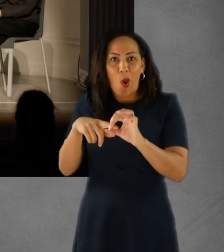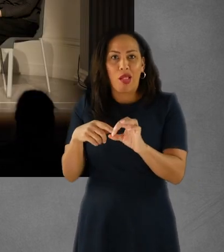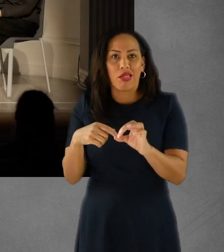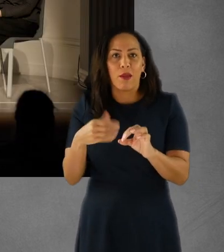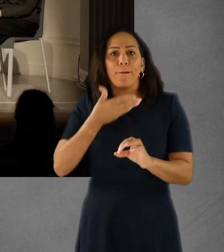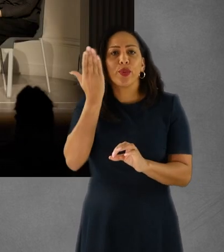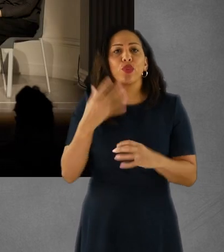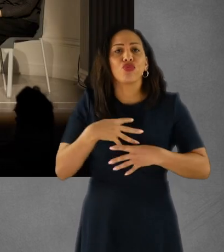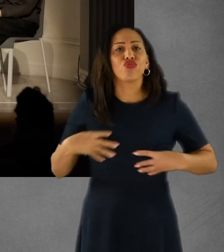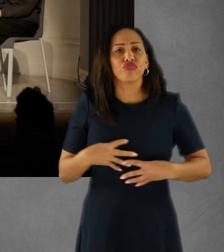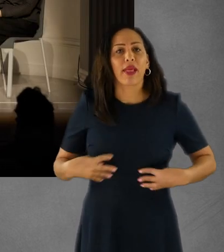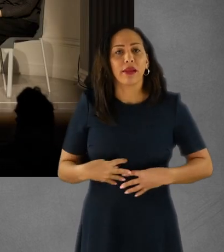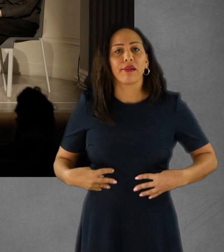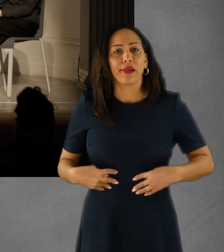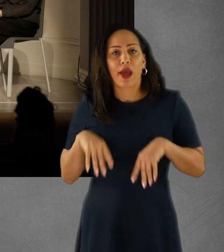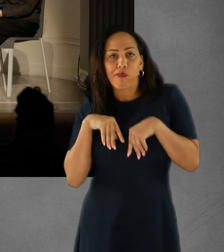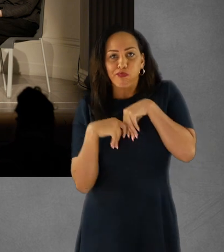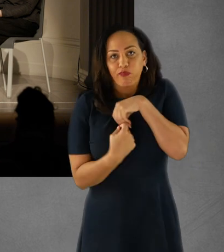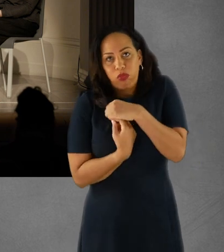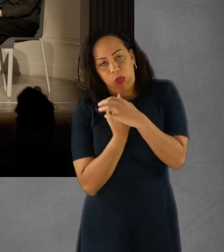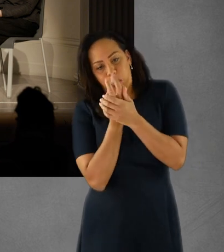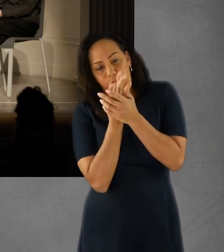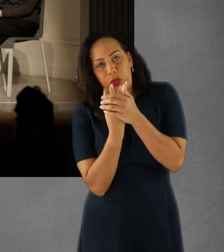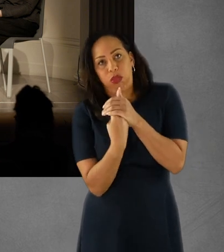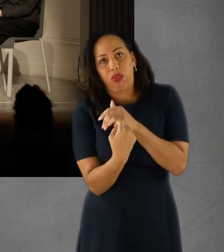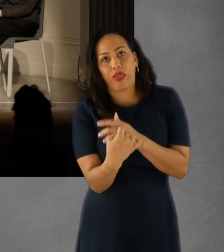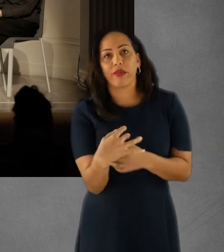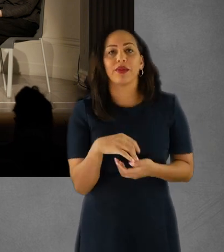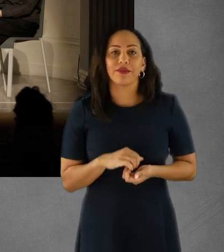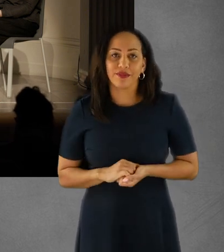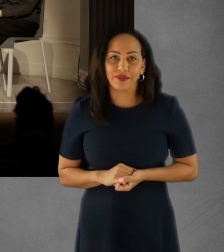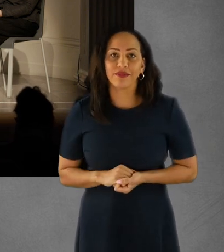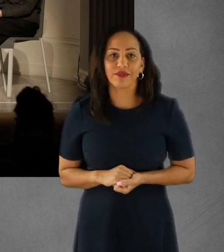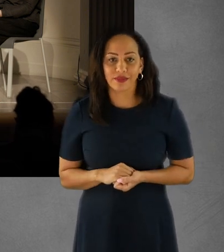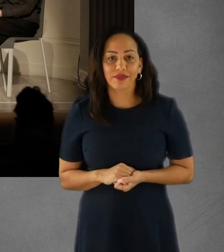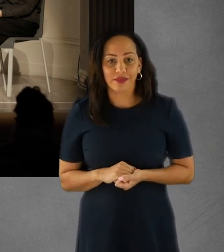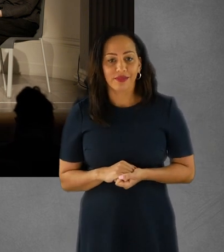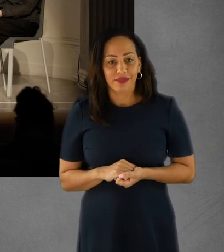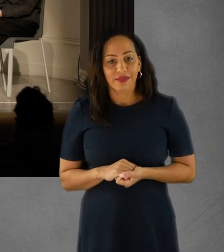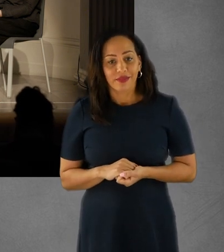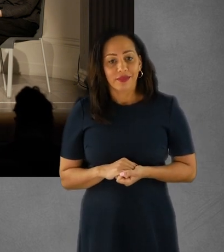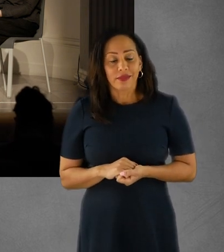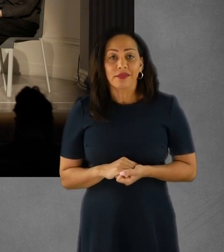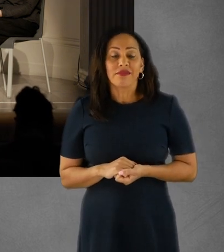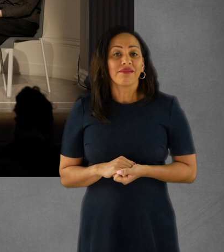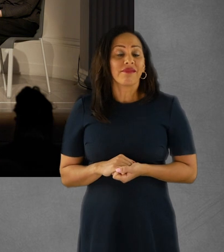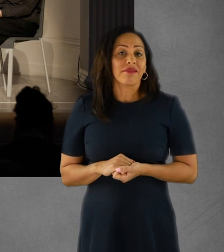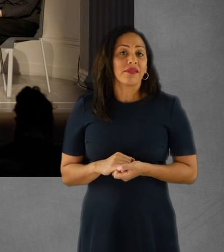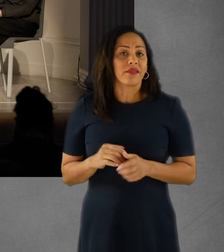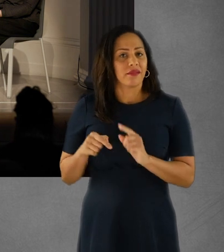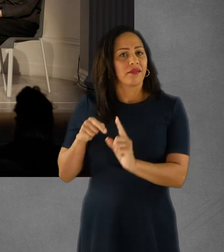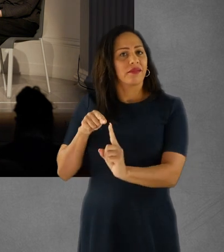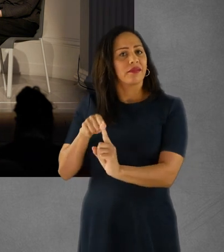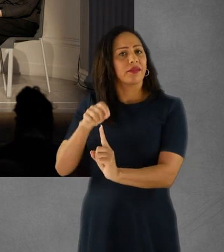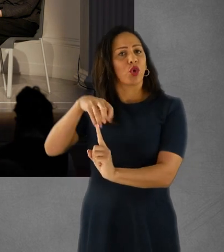hole because it has no skeleton at all. It's just a soft tissue. It also has, arguably has consciousness,